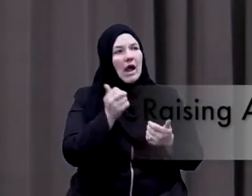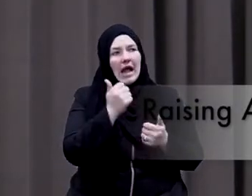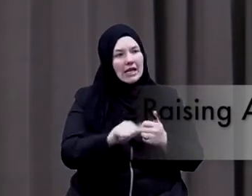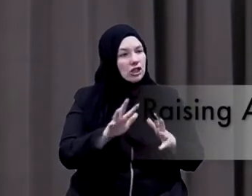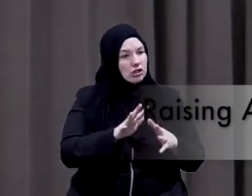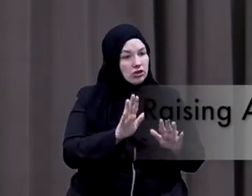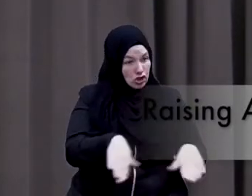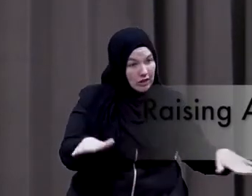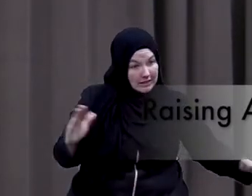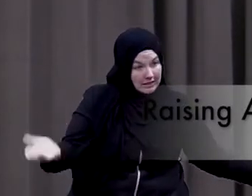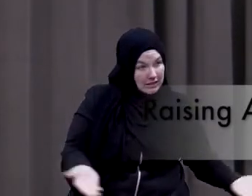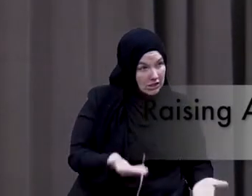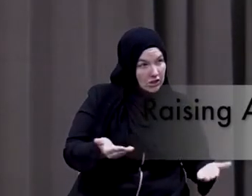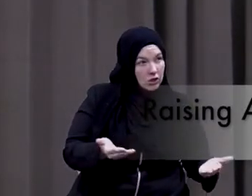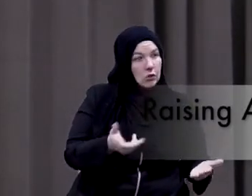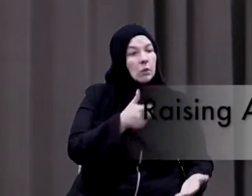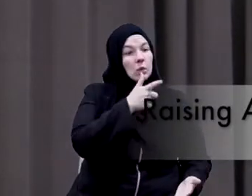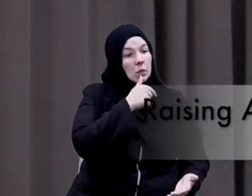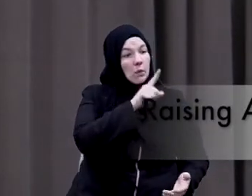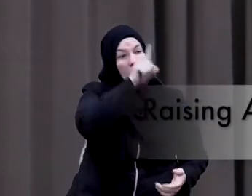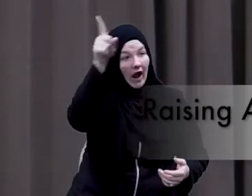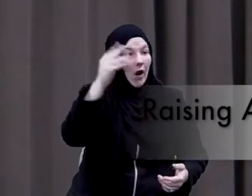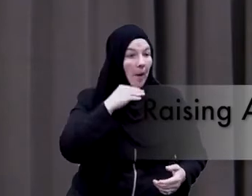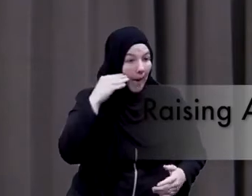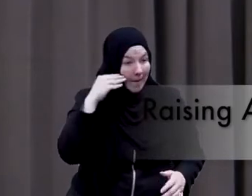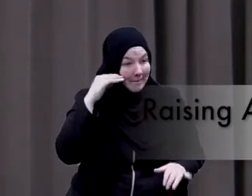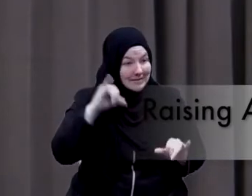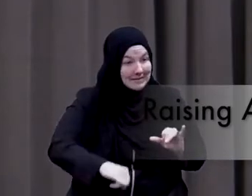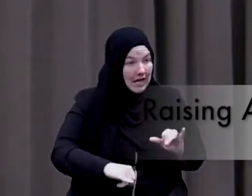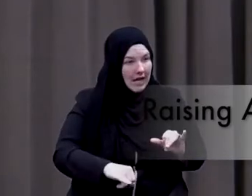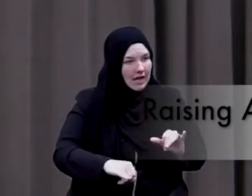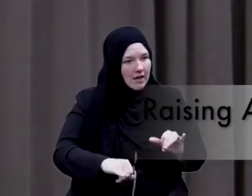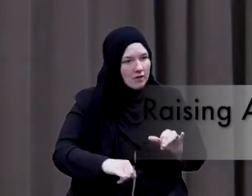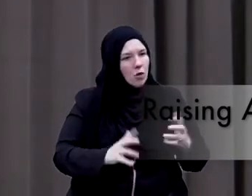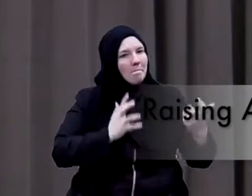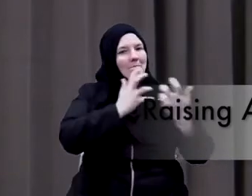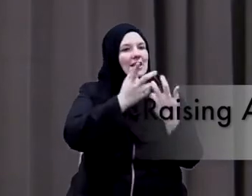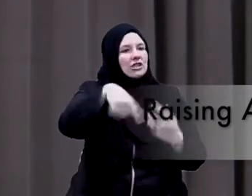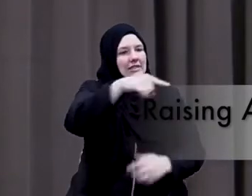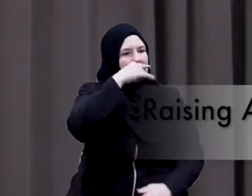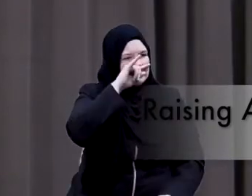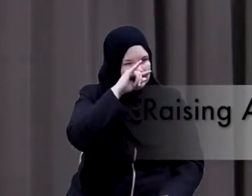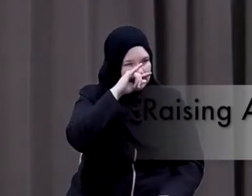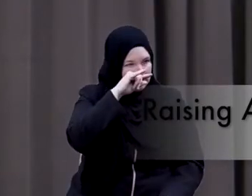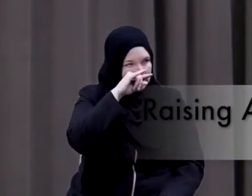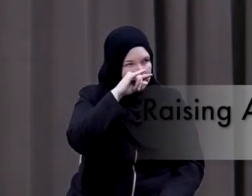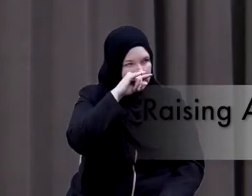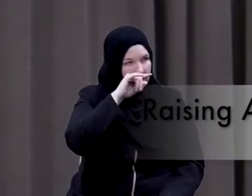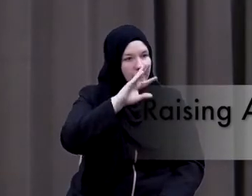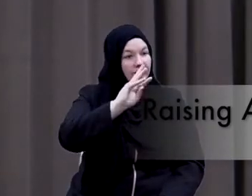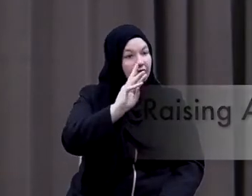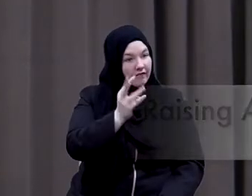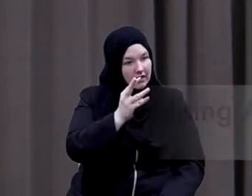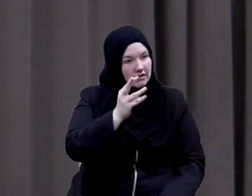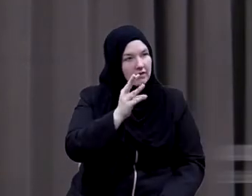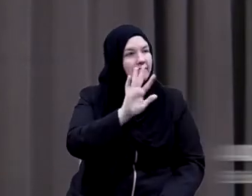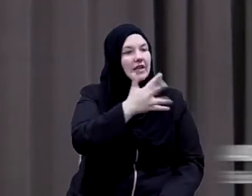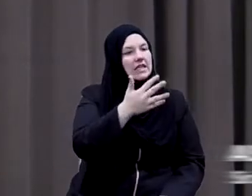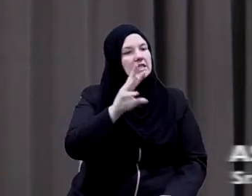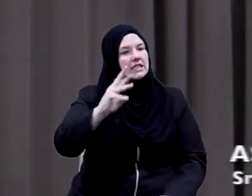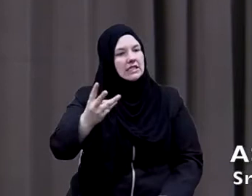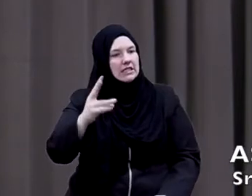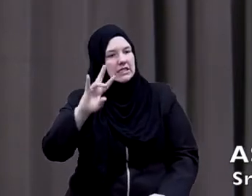child of ours who are at home to match those kids who are fifth, sixth, and seventh